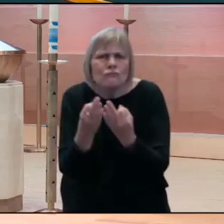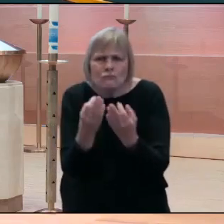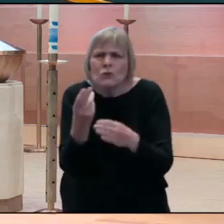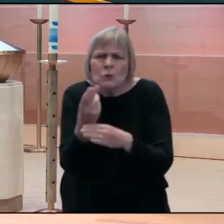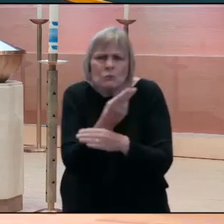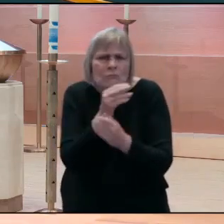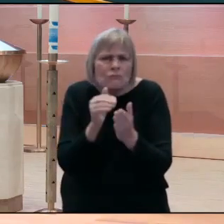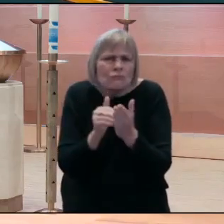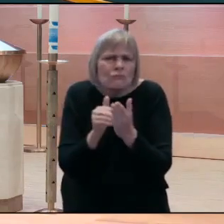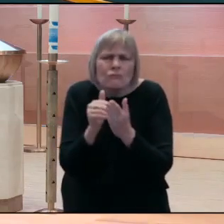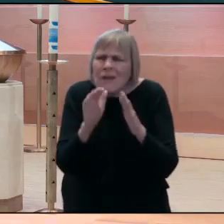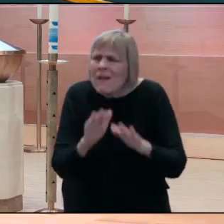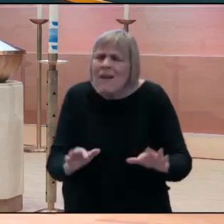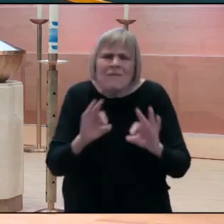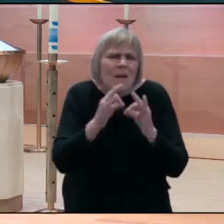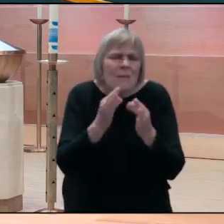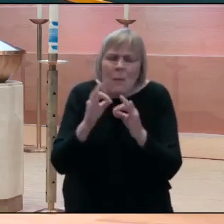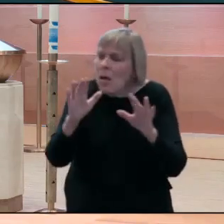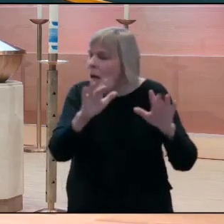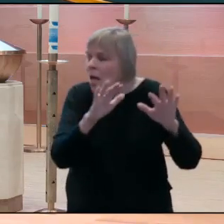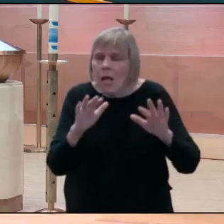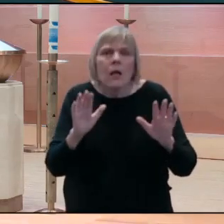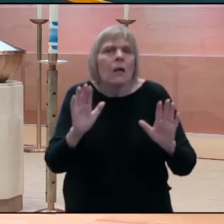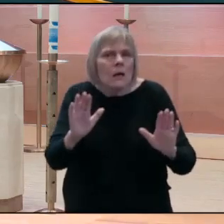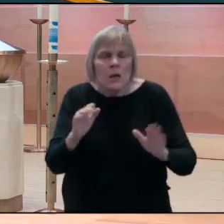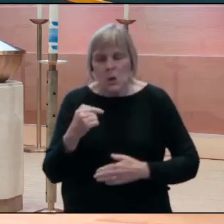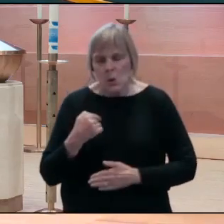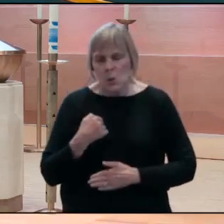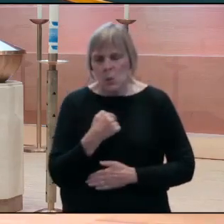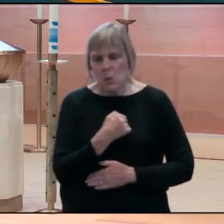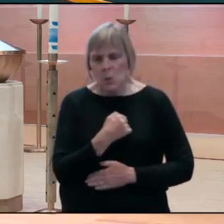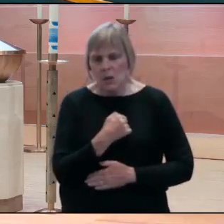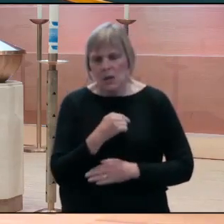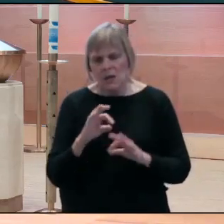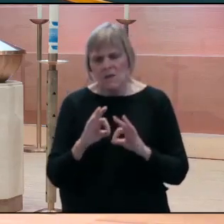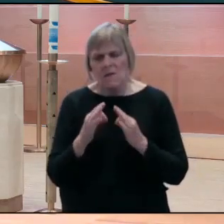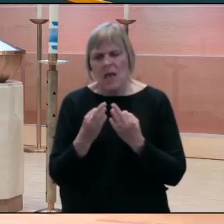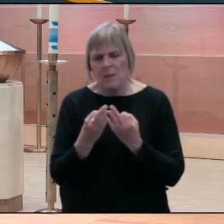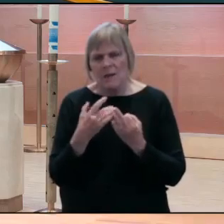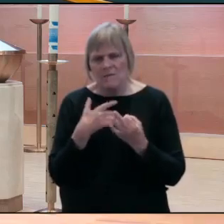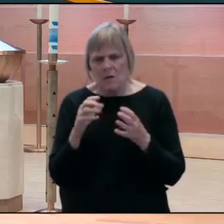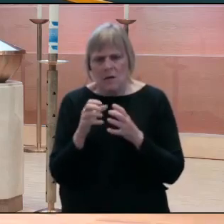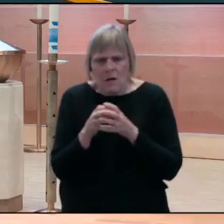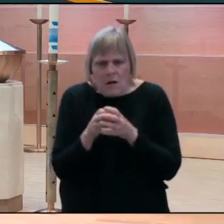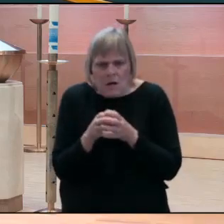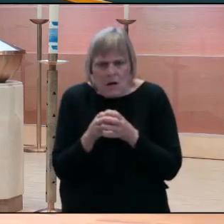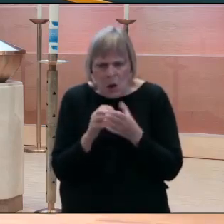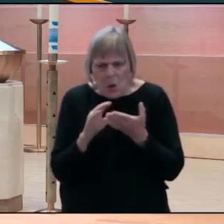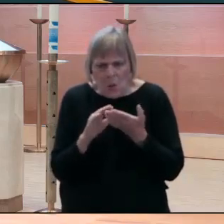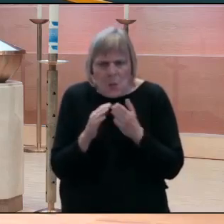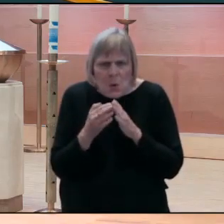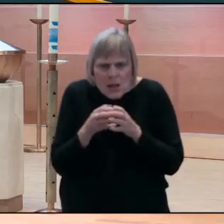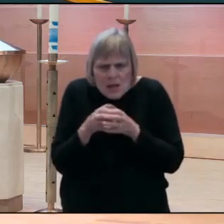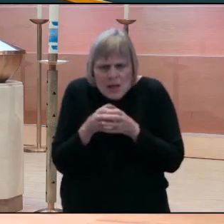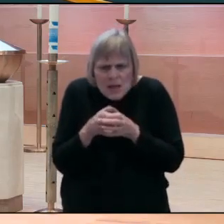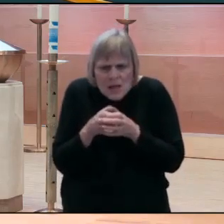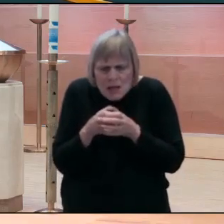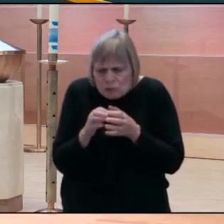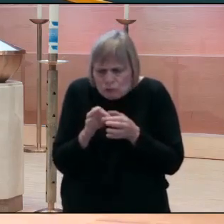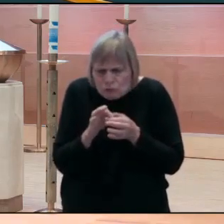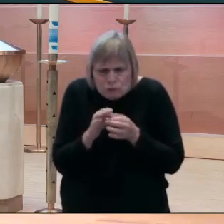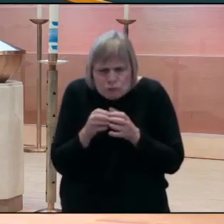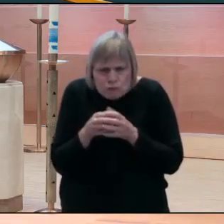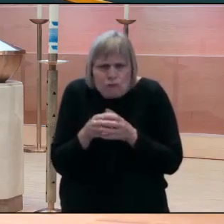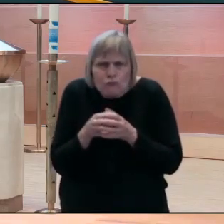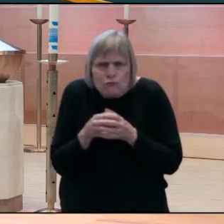used all the time, family, family, and I think it's because we write family, this tight-knit community, this unity that